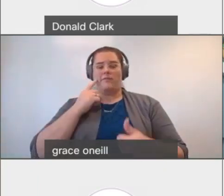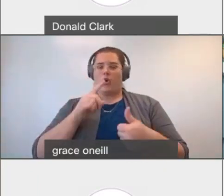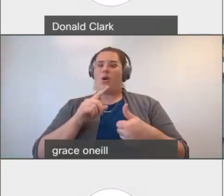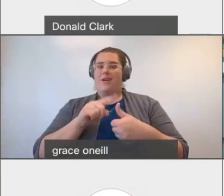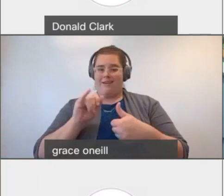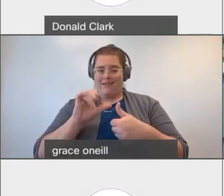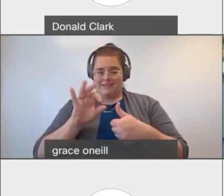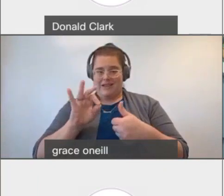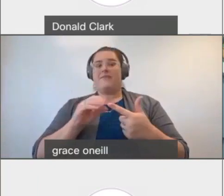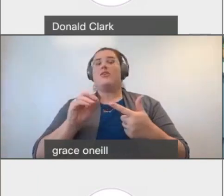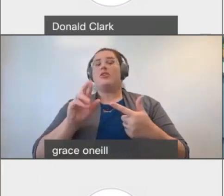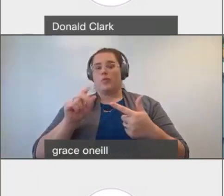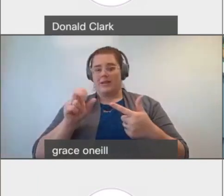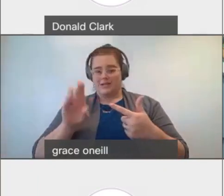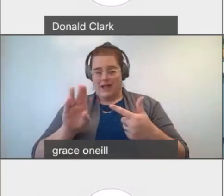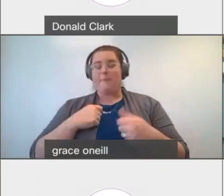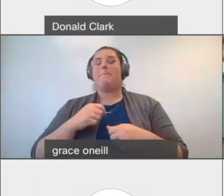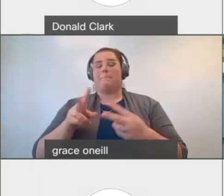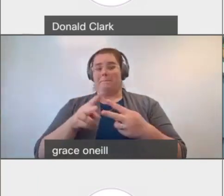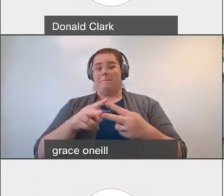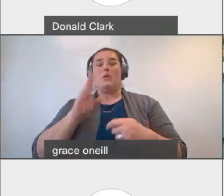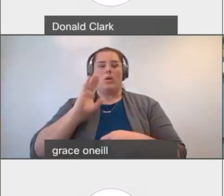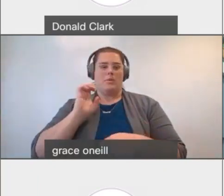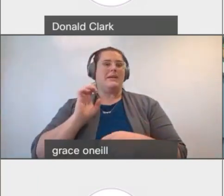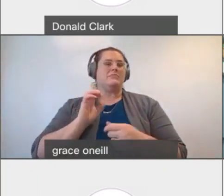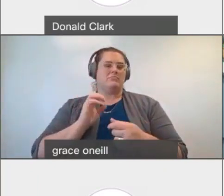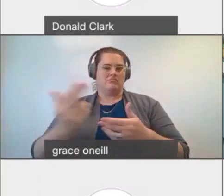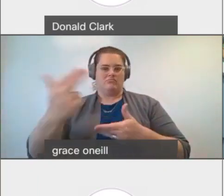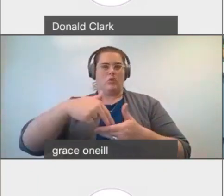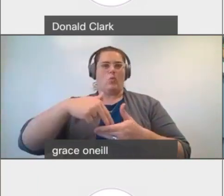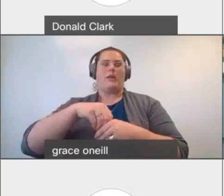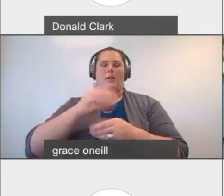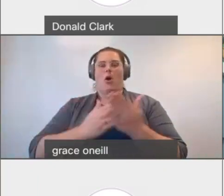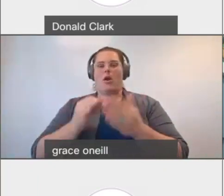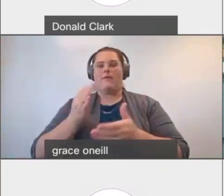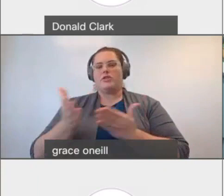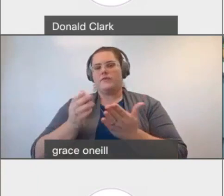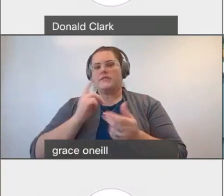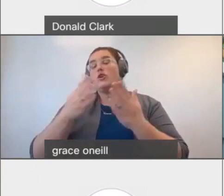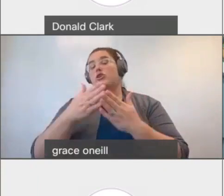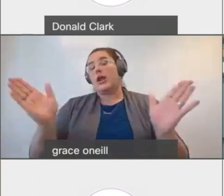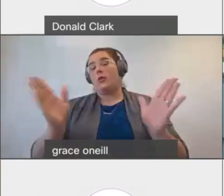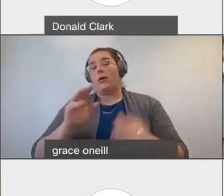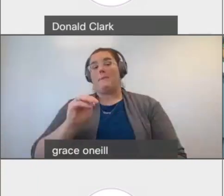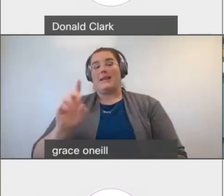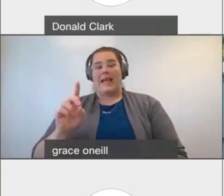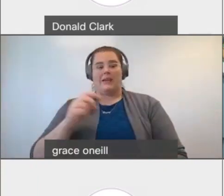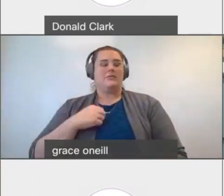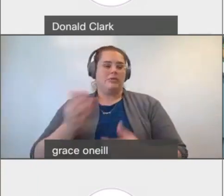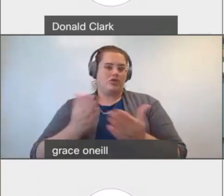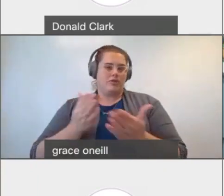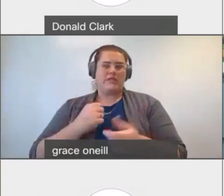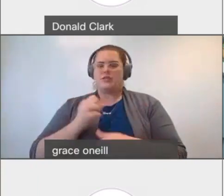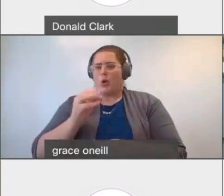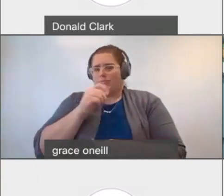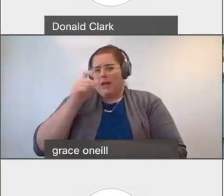be enrolled in this service as part of their general Medicaid services offer. So there's no pre-registration needed. Correct.